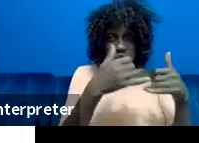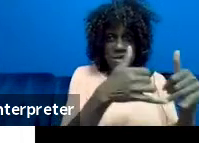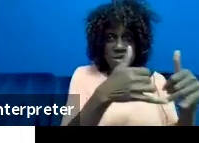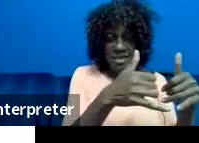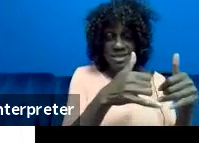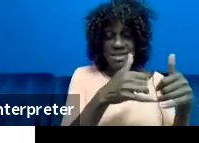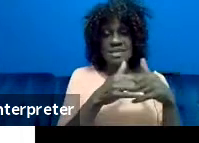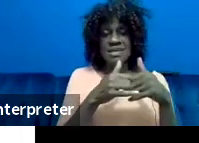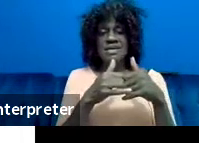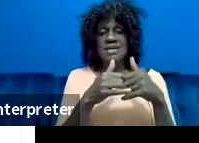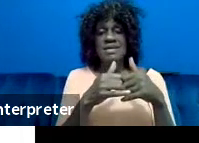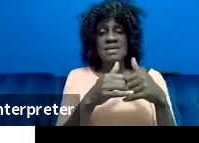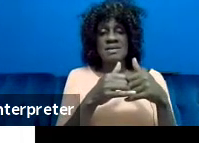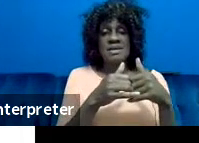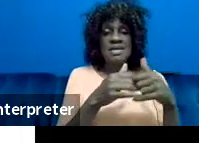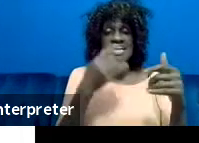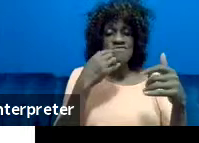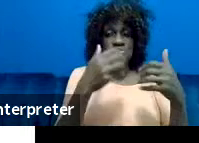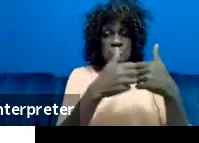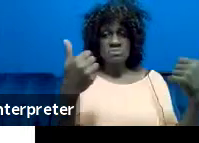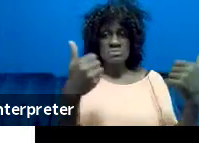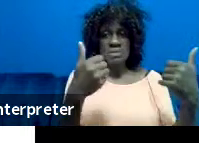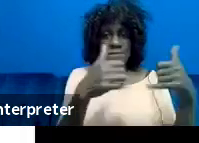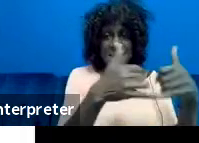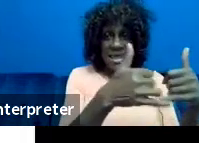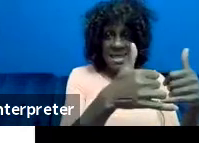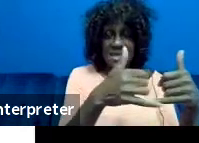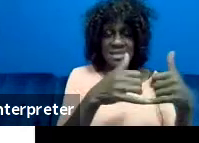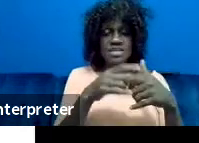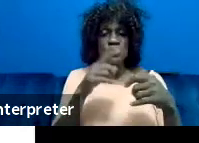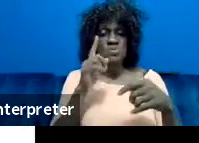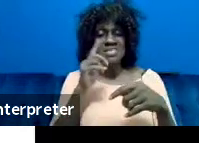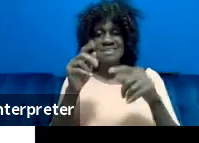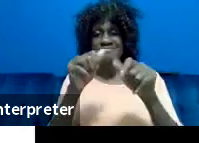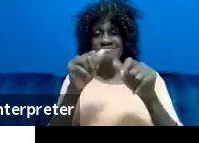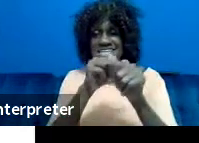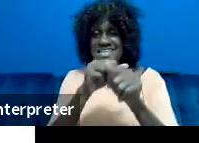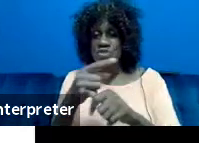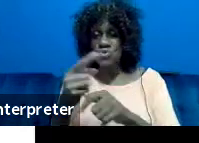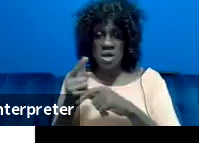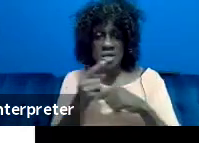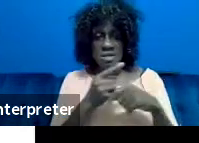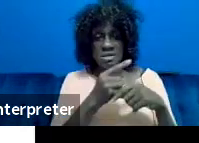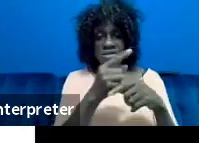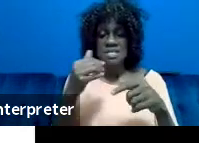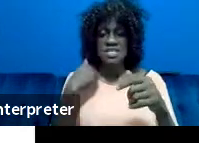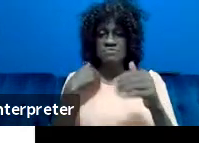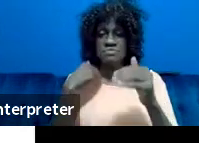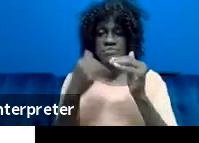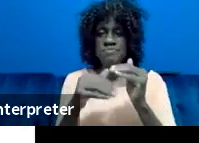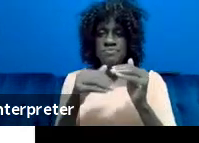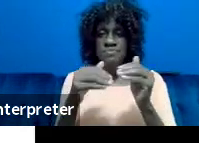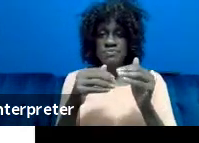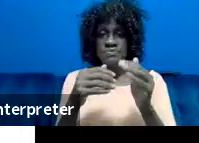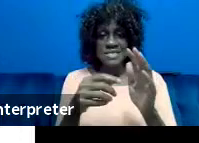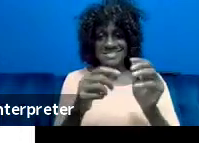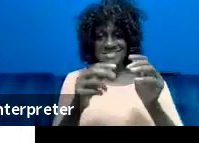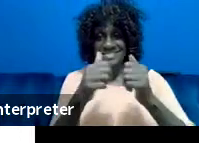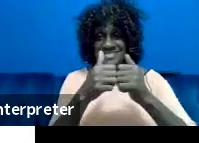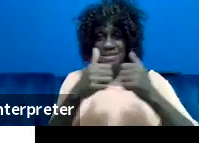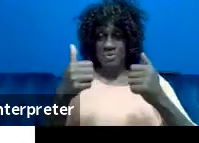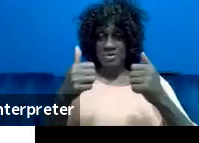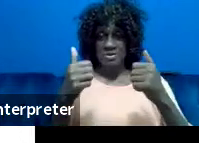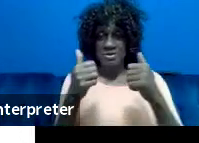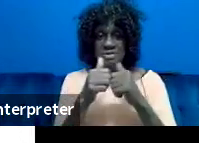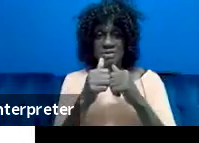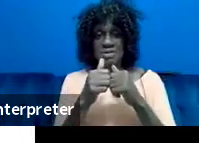playground. If you're separating by age, we'd also look at each one of those separate areas as needing to meet these minimum requirements separately and